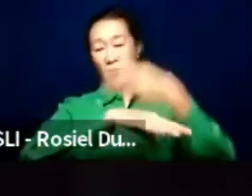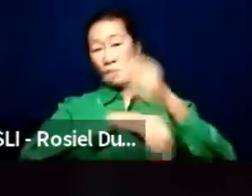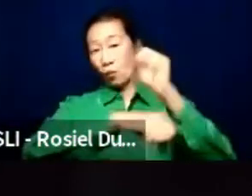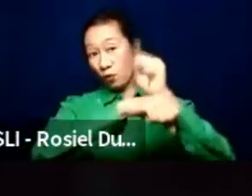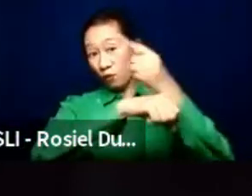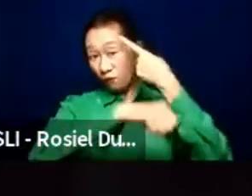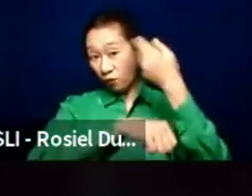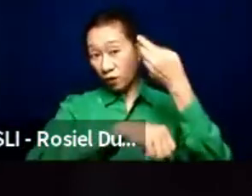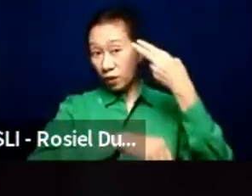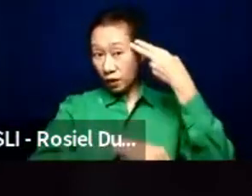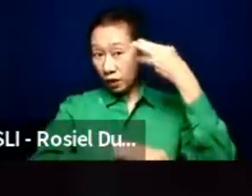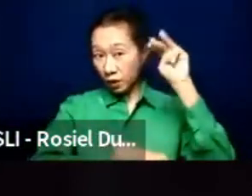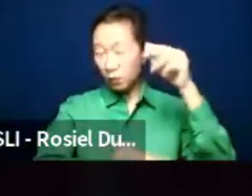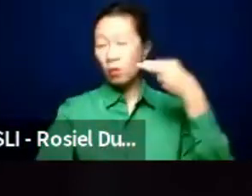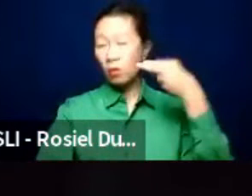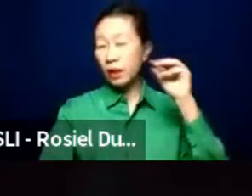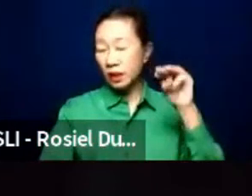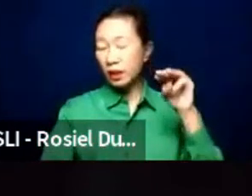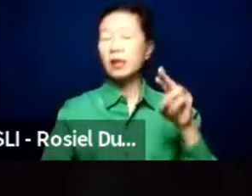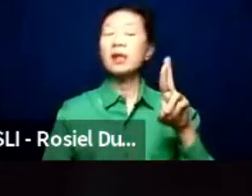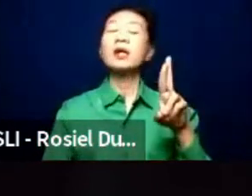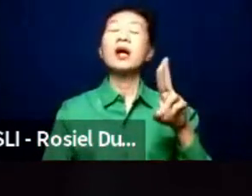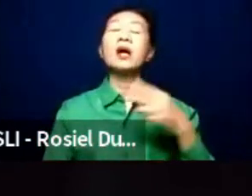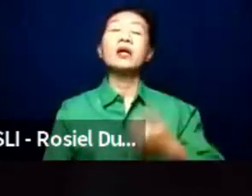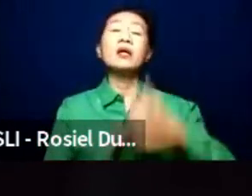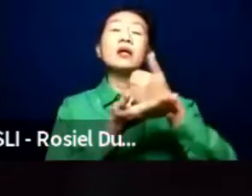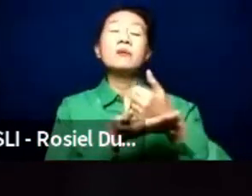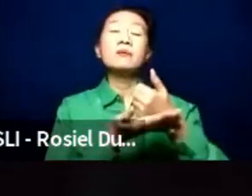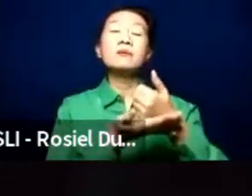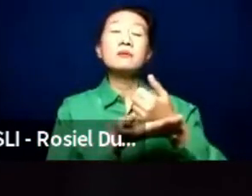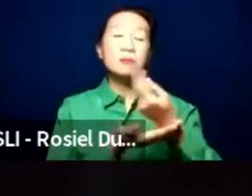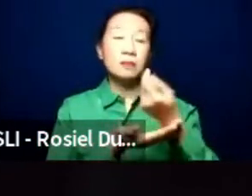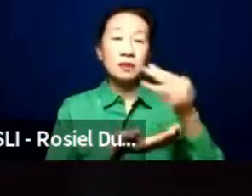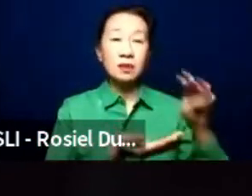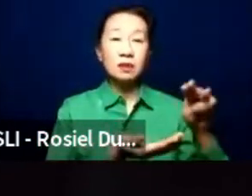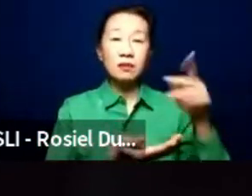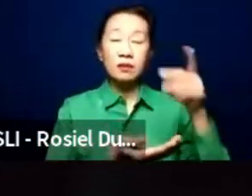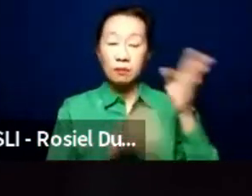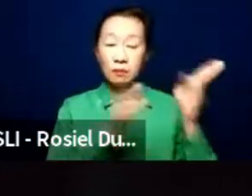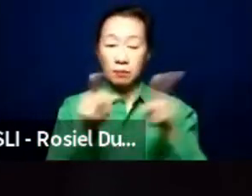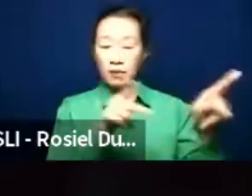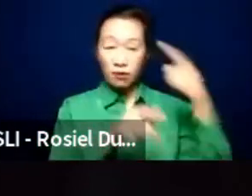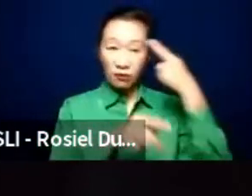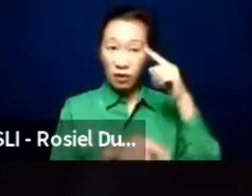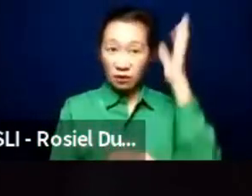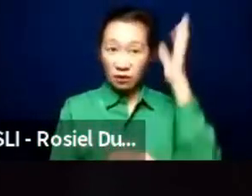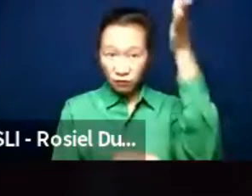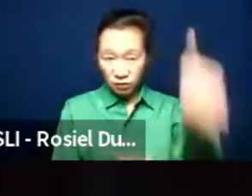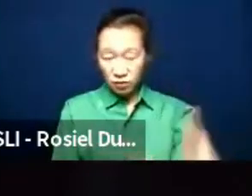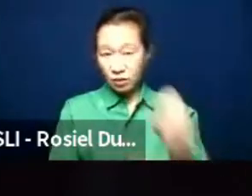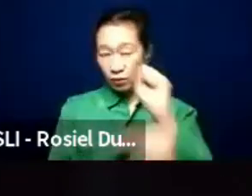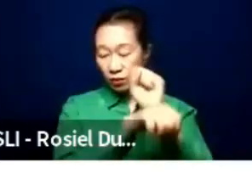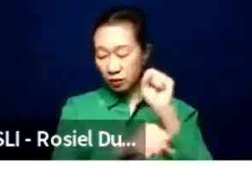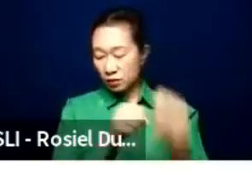then then that will help us prepare them for their future work environments. No?